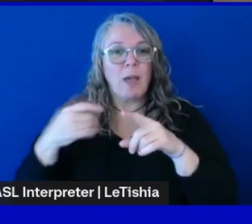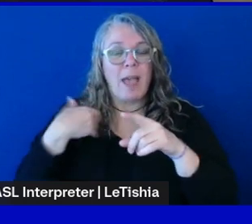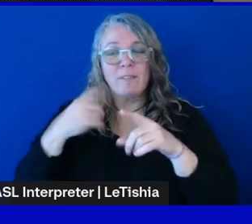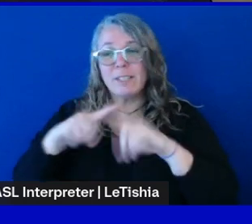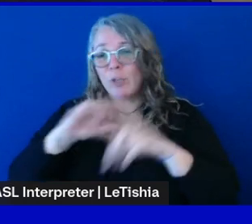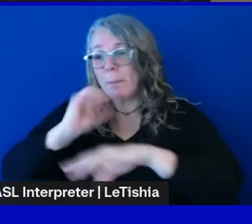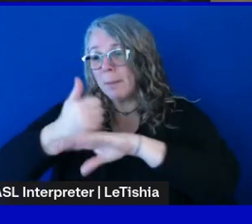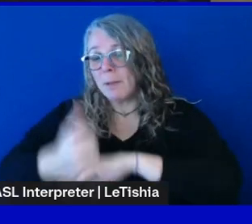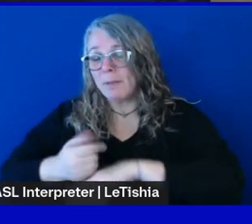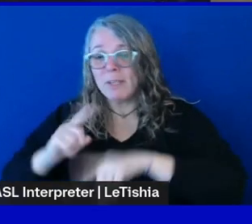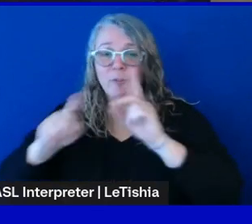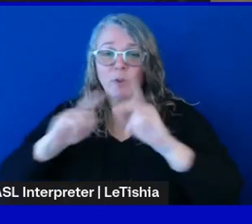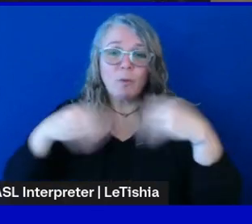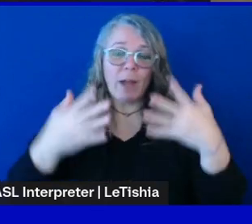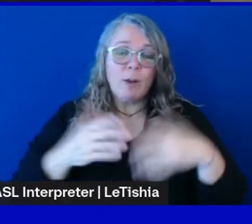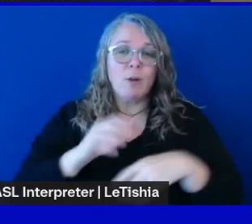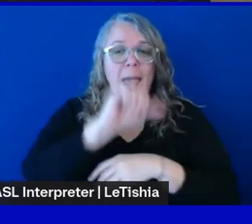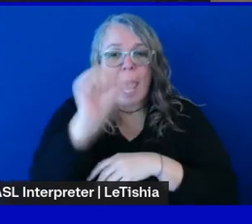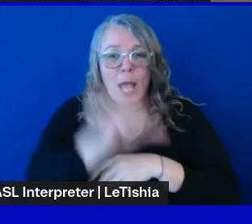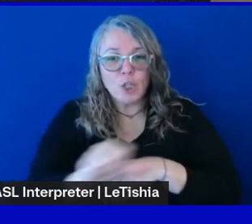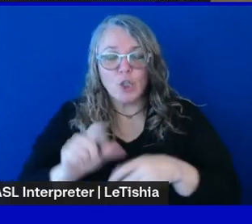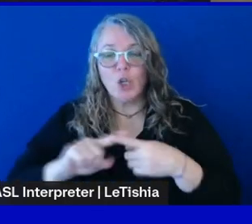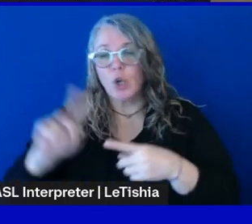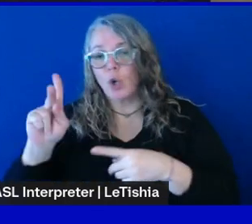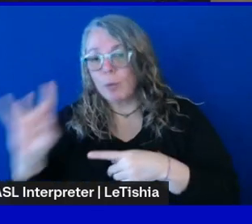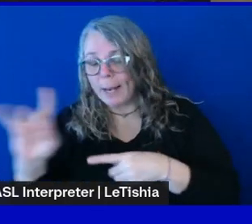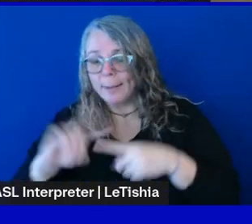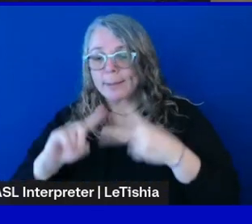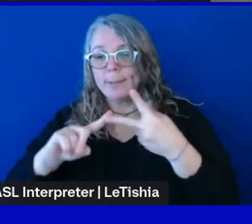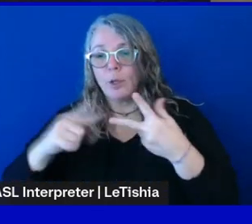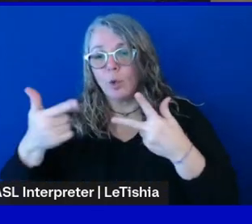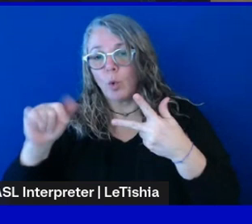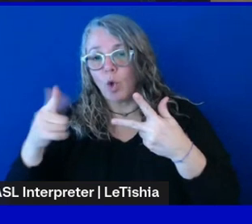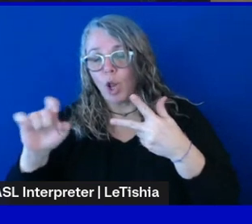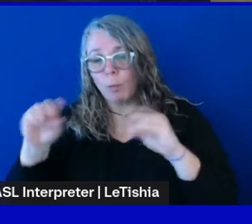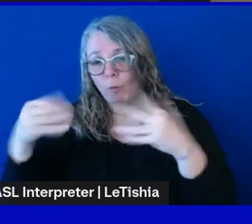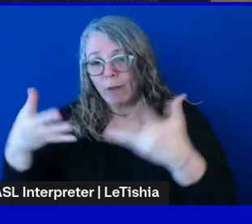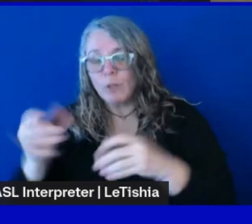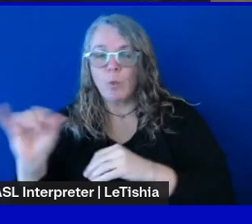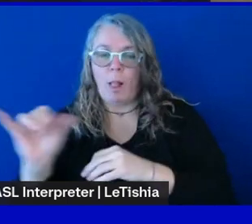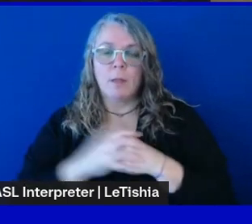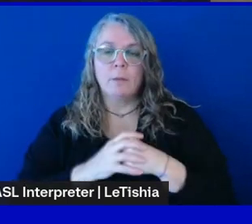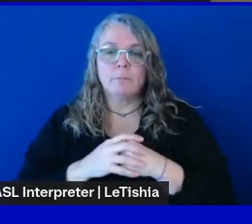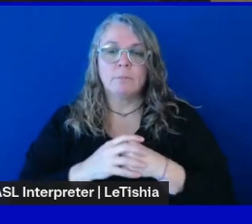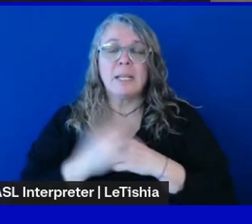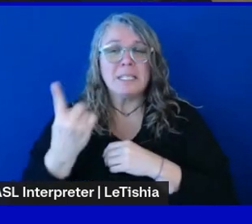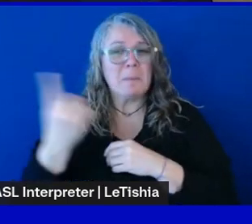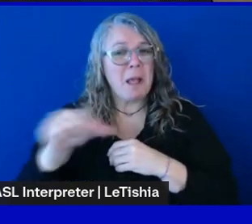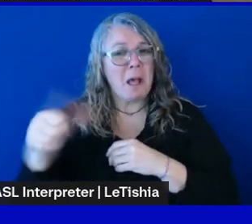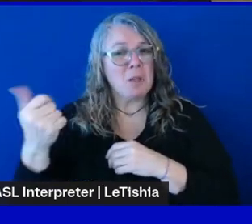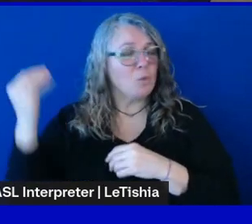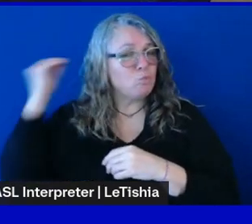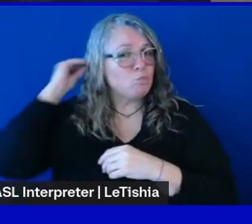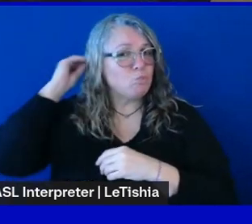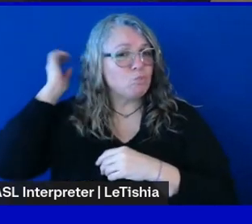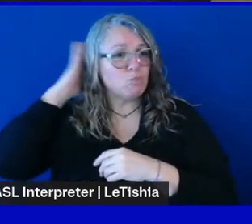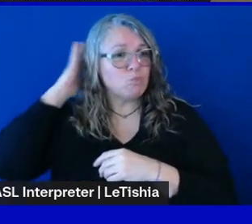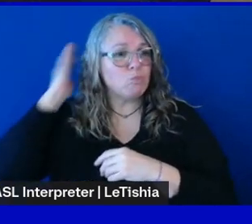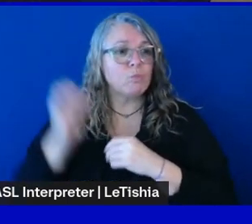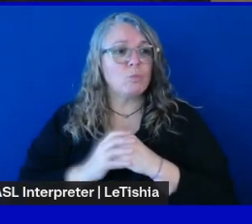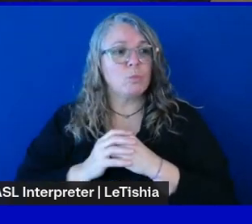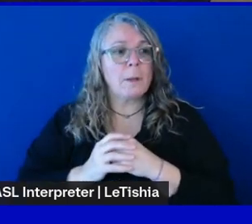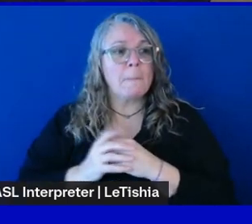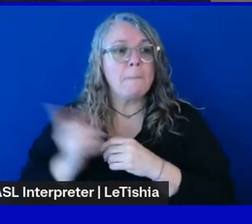as Azure, Kubernetes, and Google providers as well. Something also to keep in mind is they are